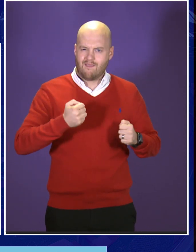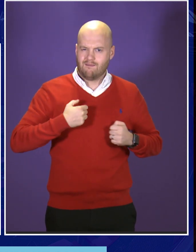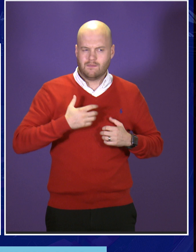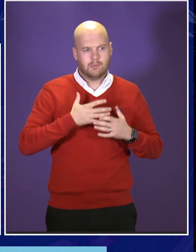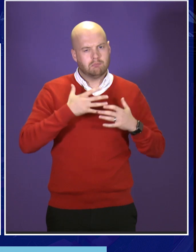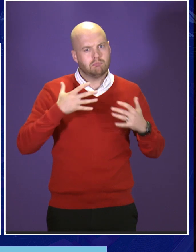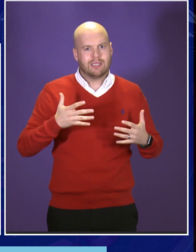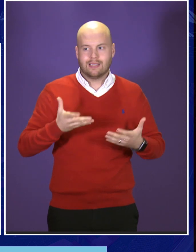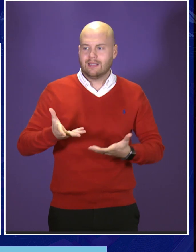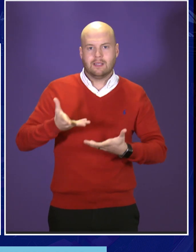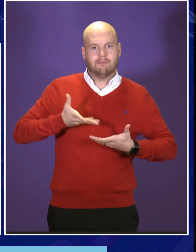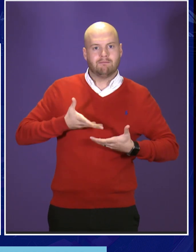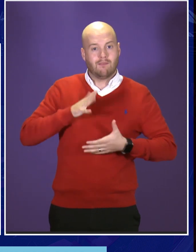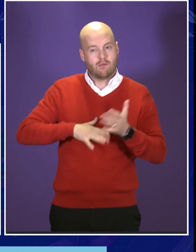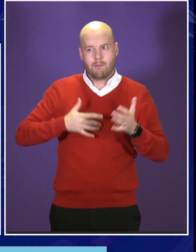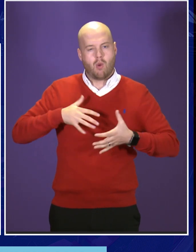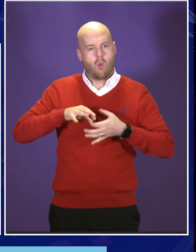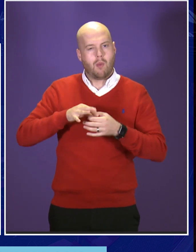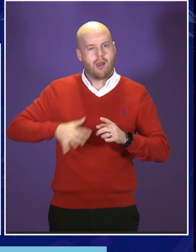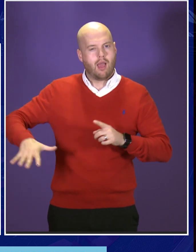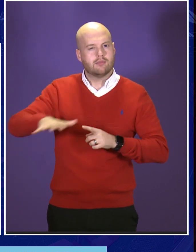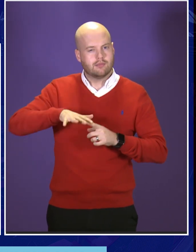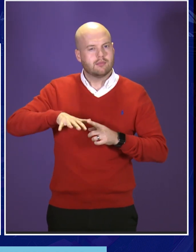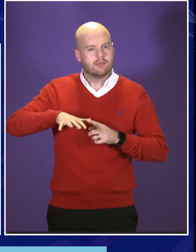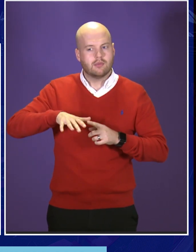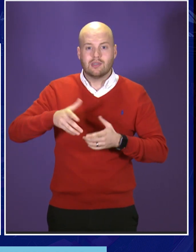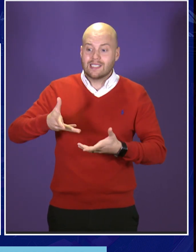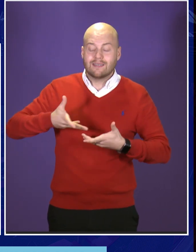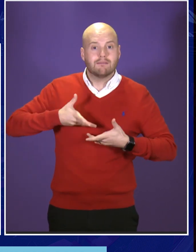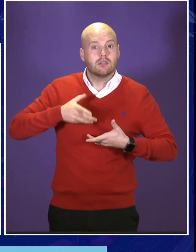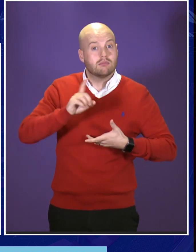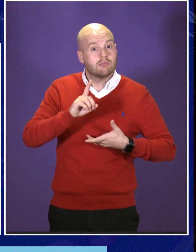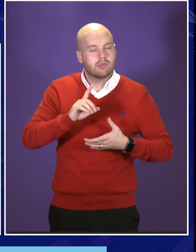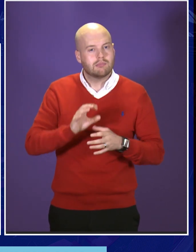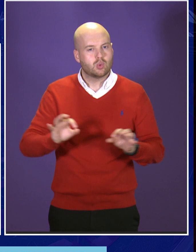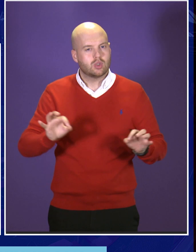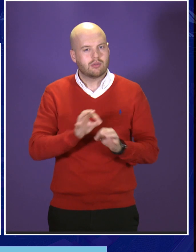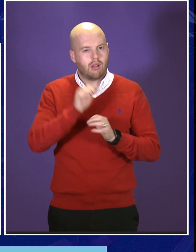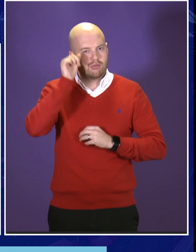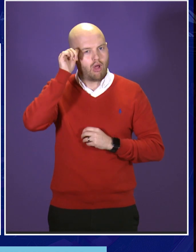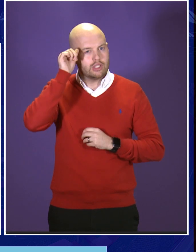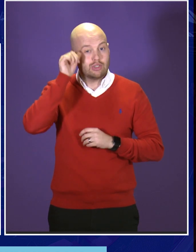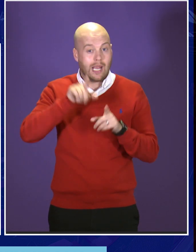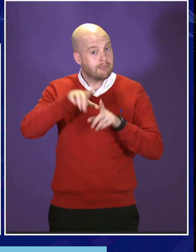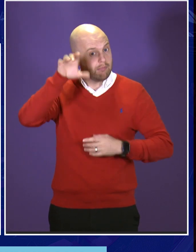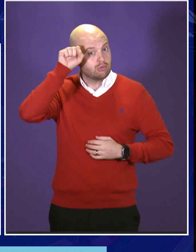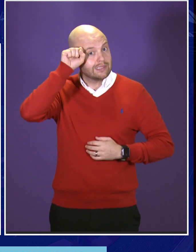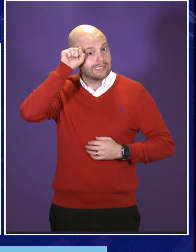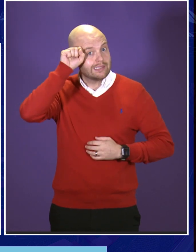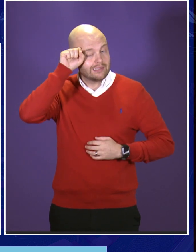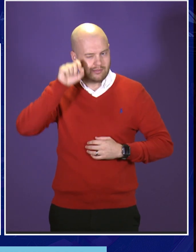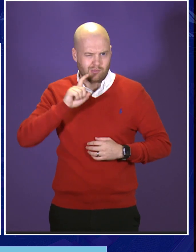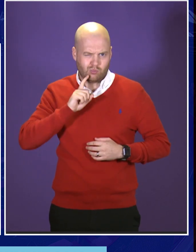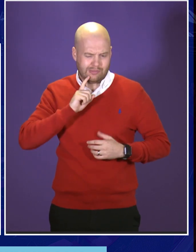our homeland has bestowed upon us. That gift is a gift of musical knowledge and memory, which remains with us throughout many